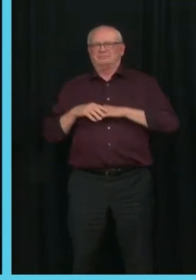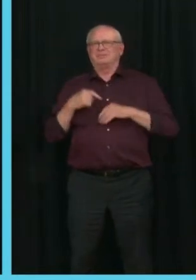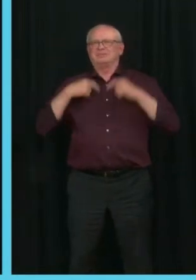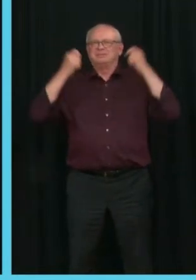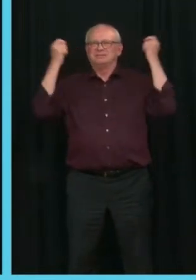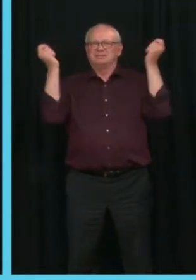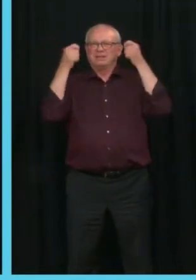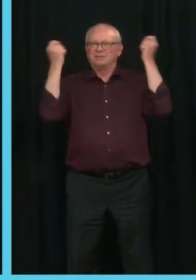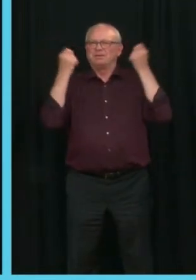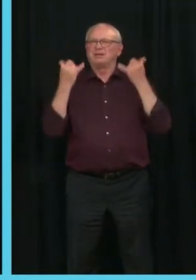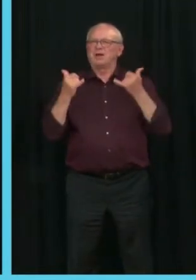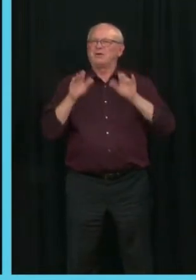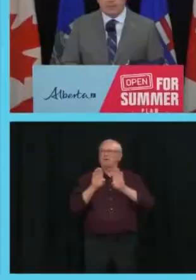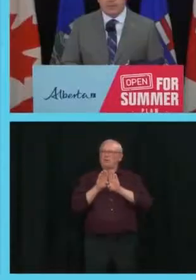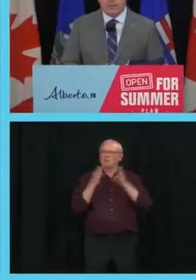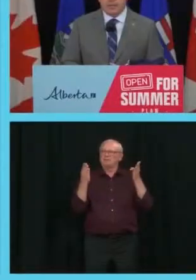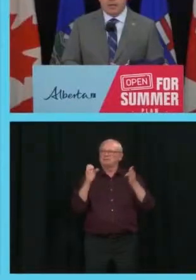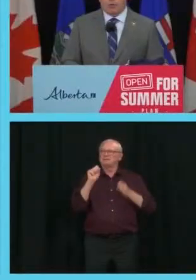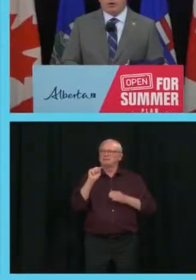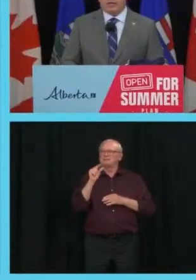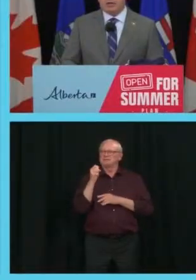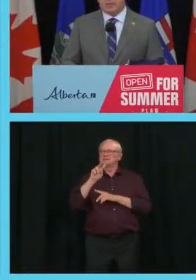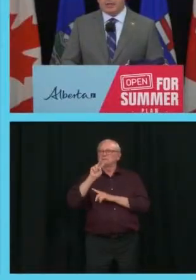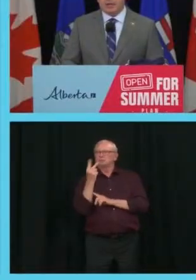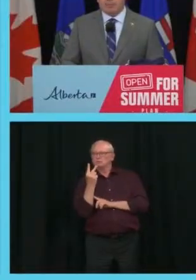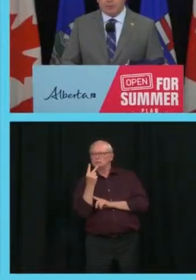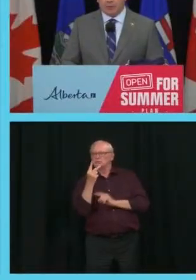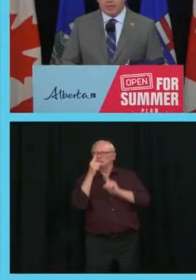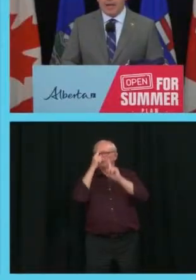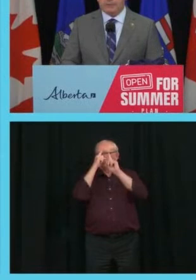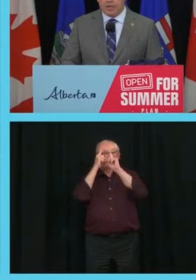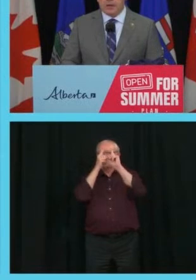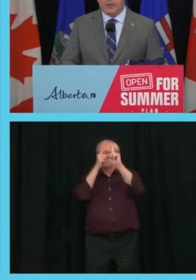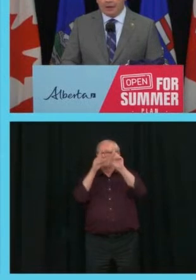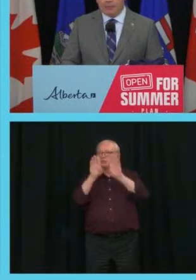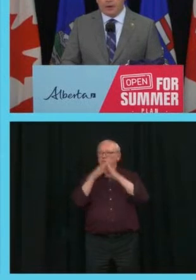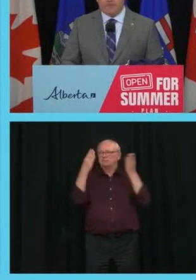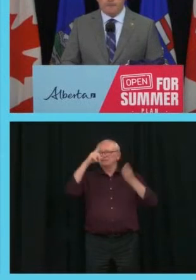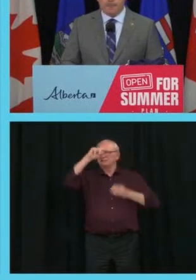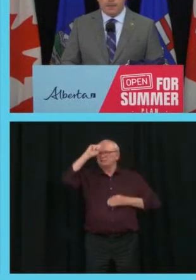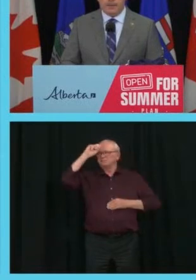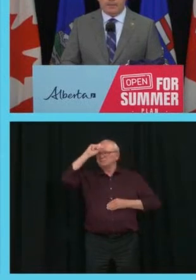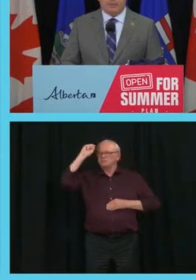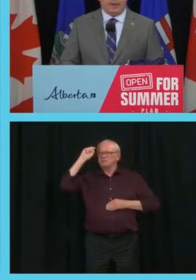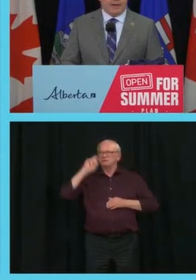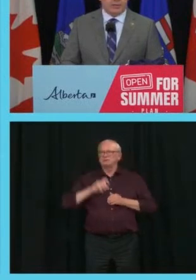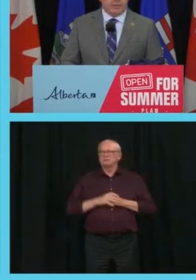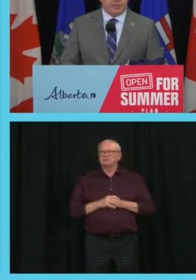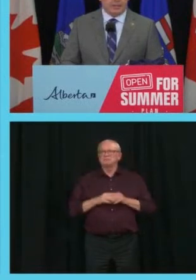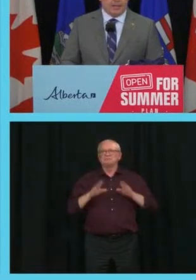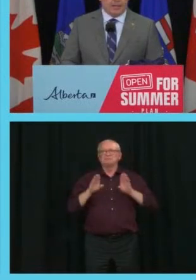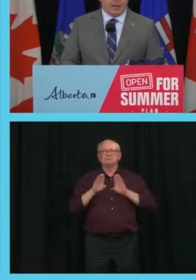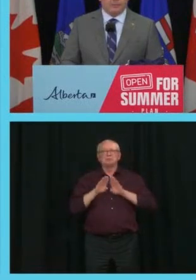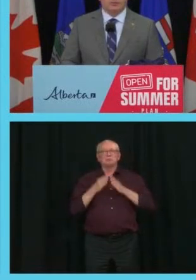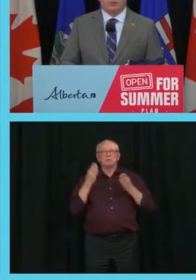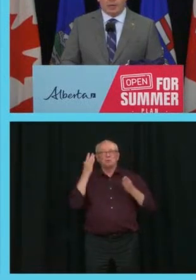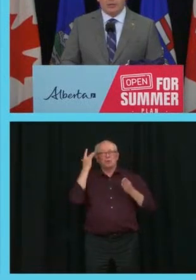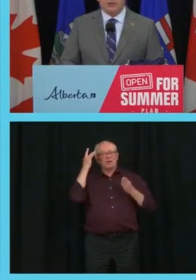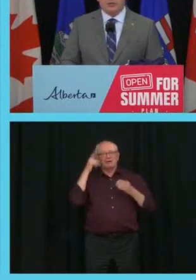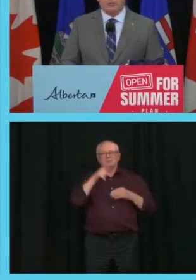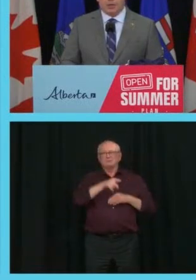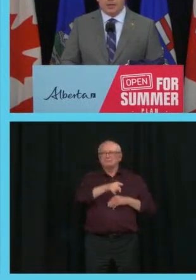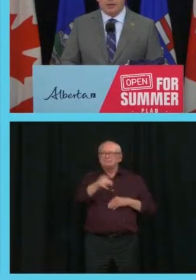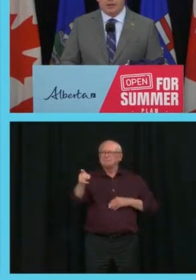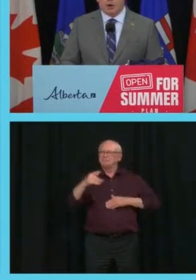stage 2 of our Open for Summer plan. We're here because Albertans have done their part. They've been vaccinated and helped to